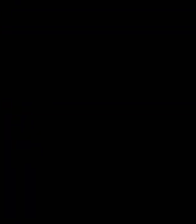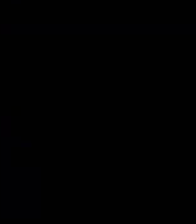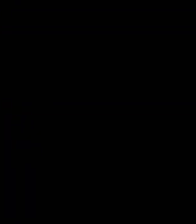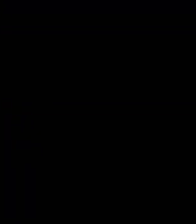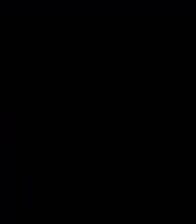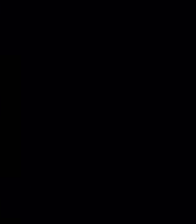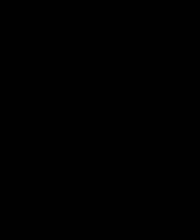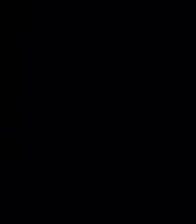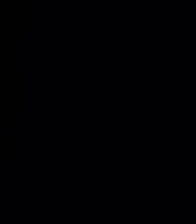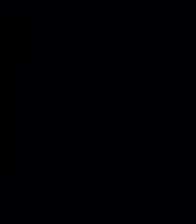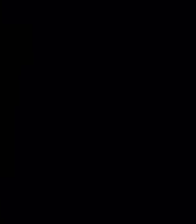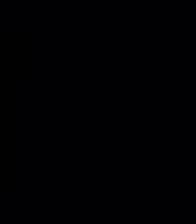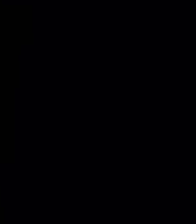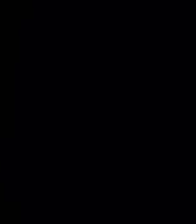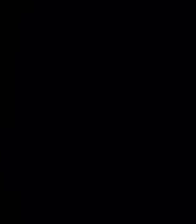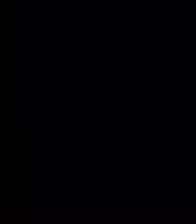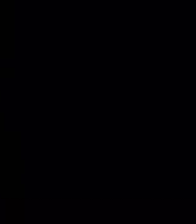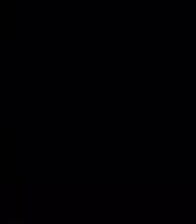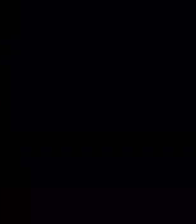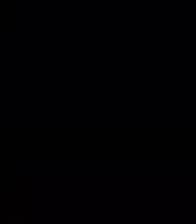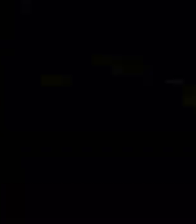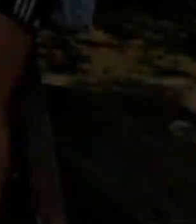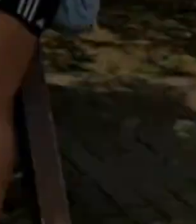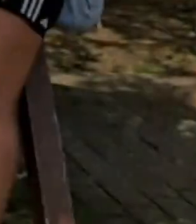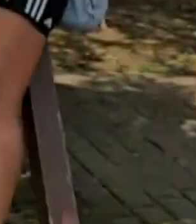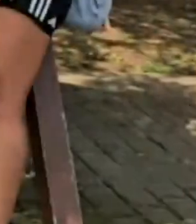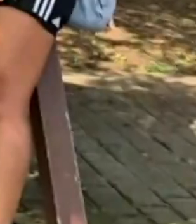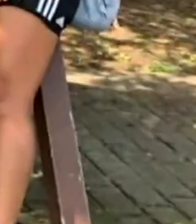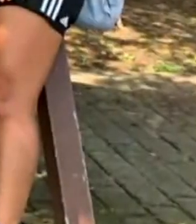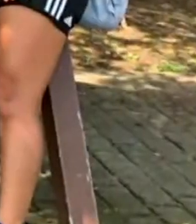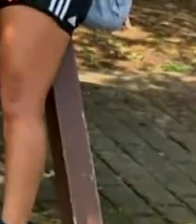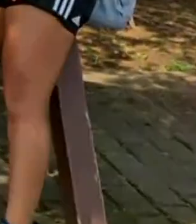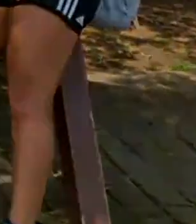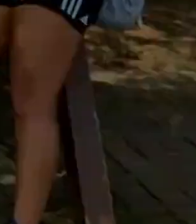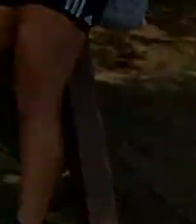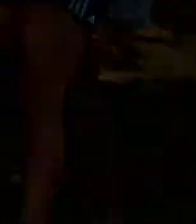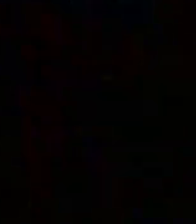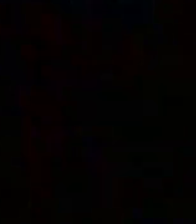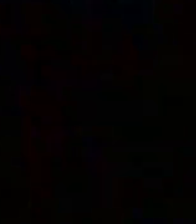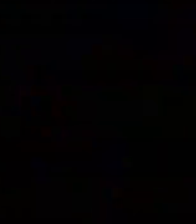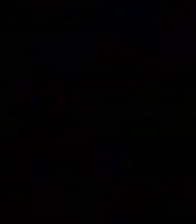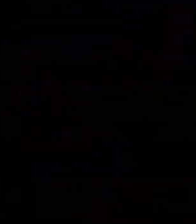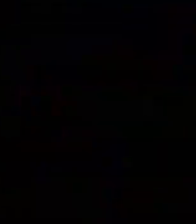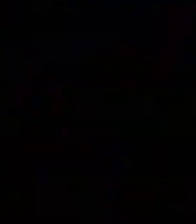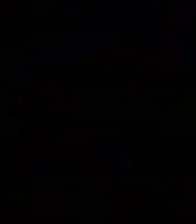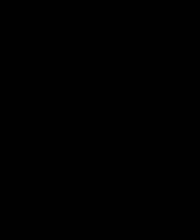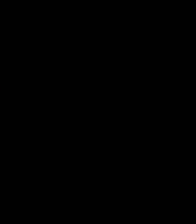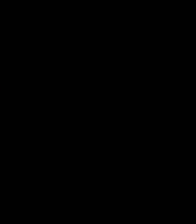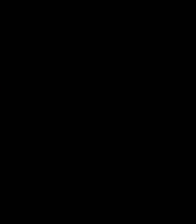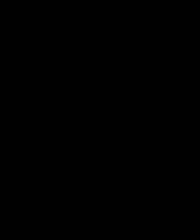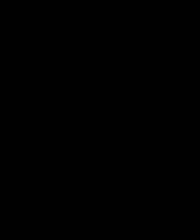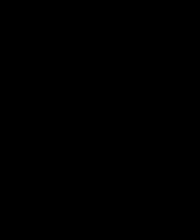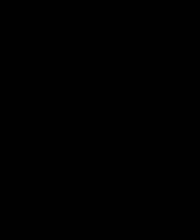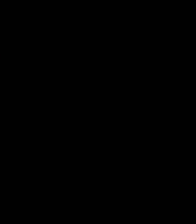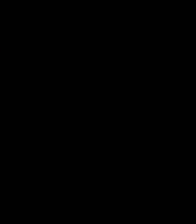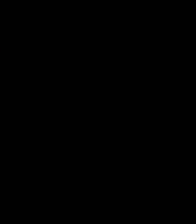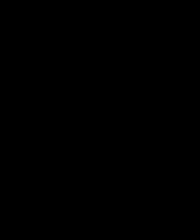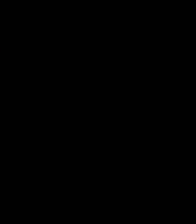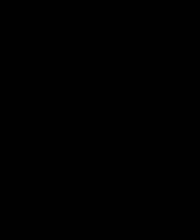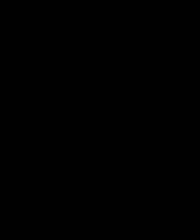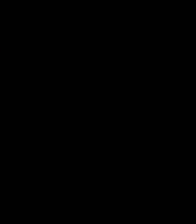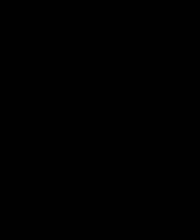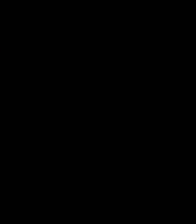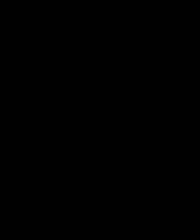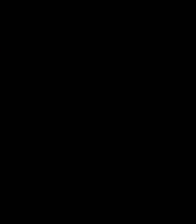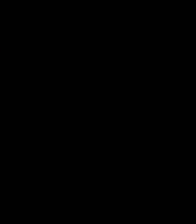Come on, dance to the the room is on fire. Follow the leader, follow the leader. Follow